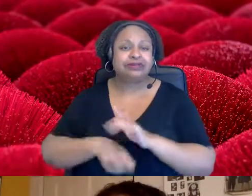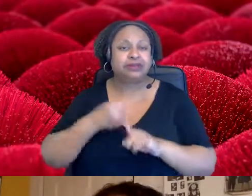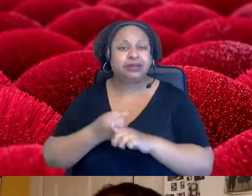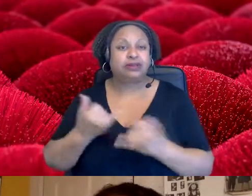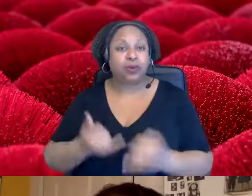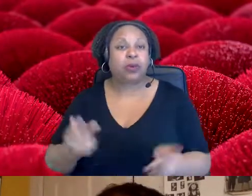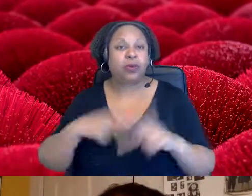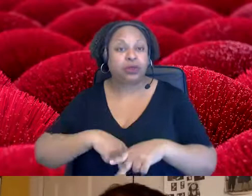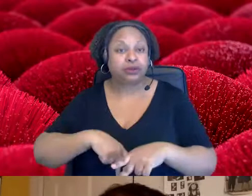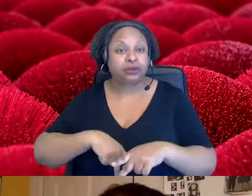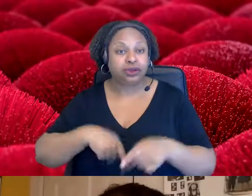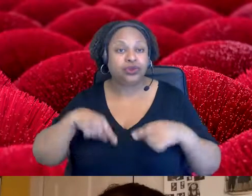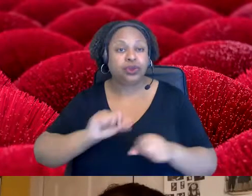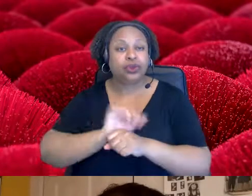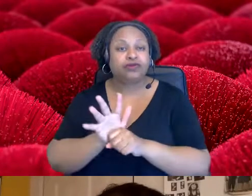right now?